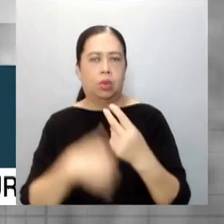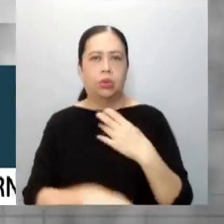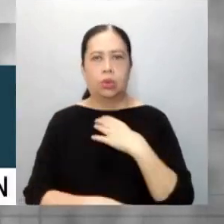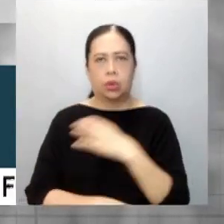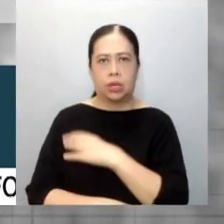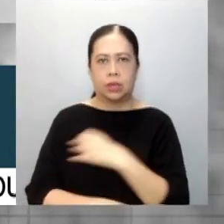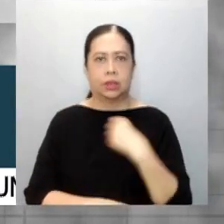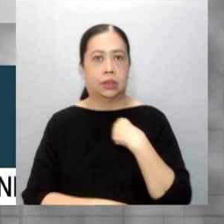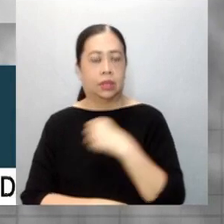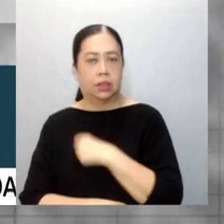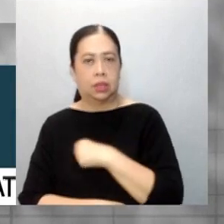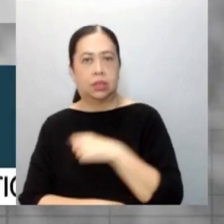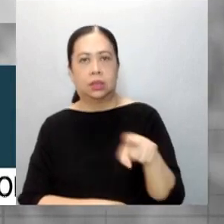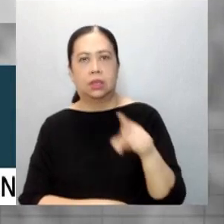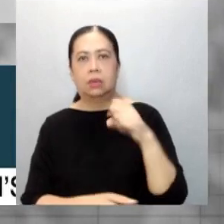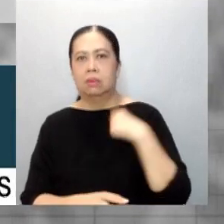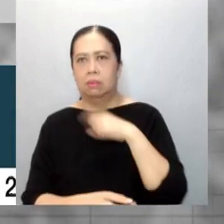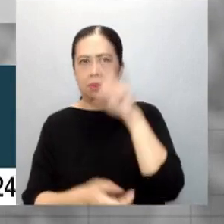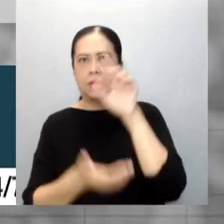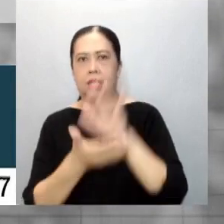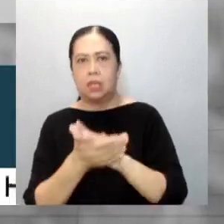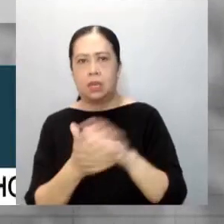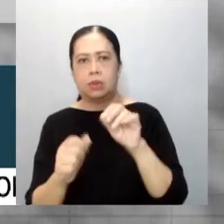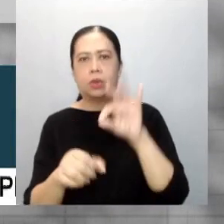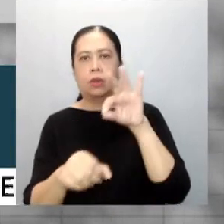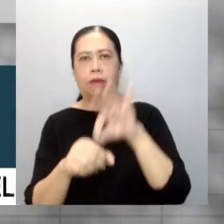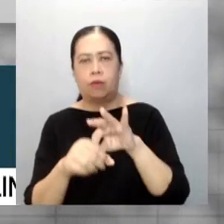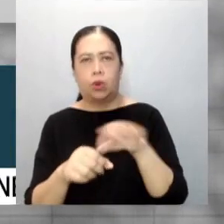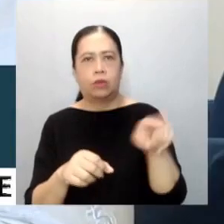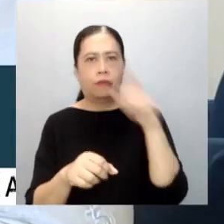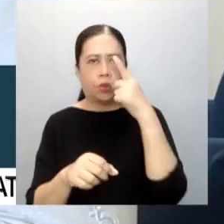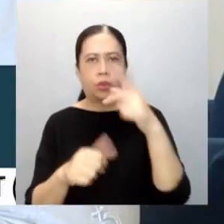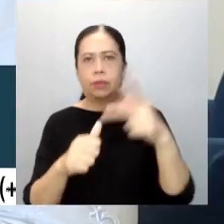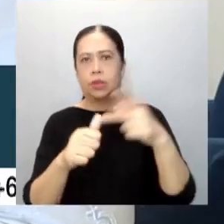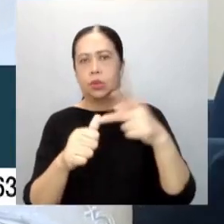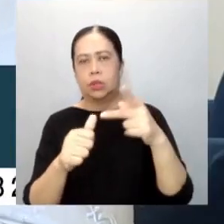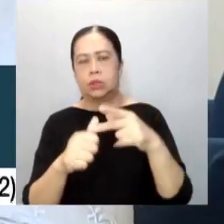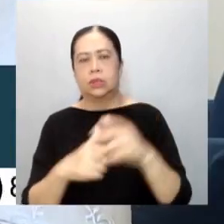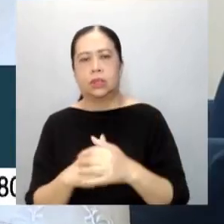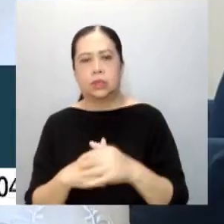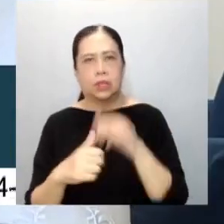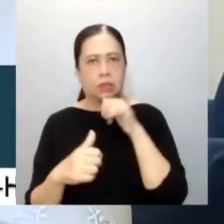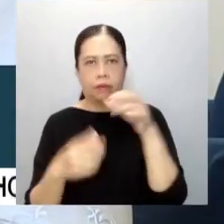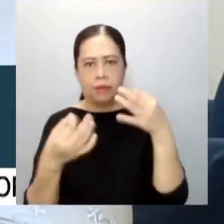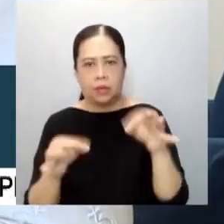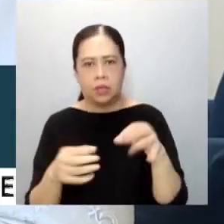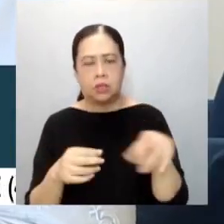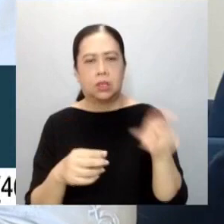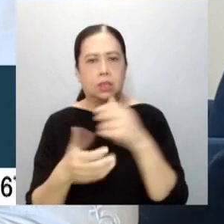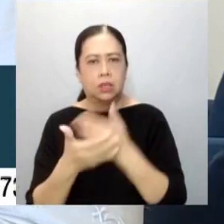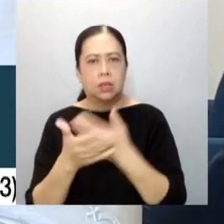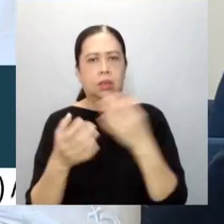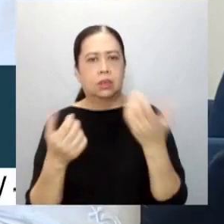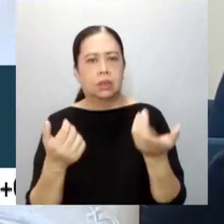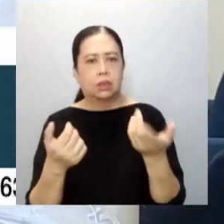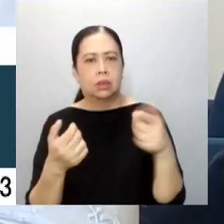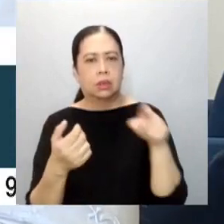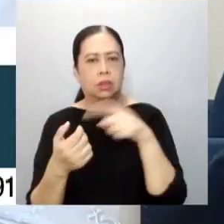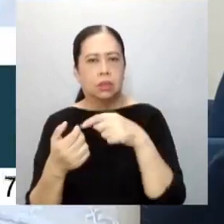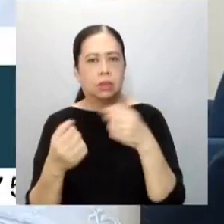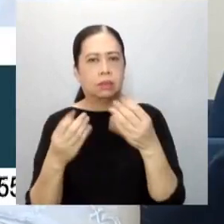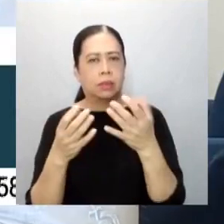chief believes most of his colleagues will vote for the unfinished priorities. The mandatory ROTC, kasi meron din from the majority